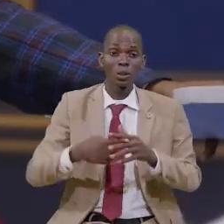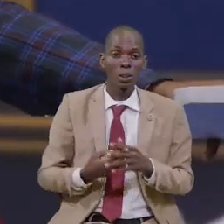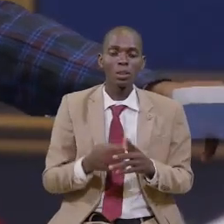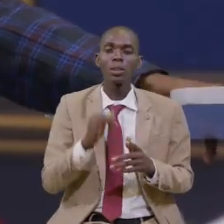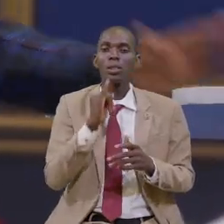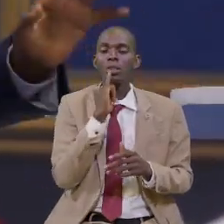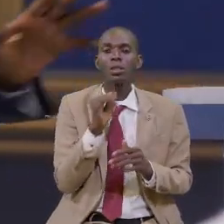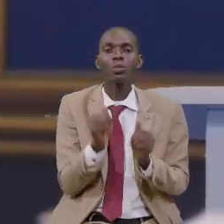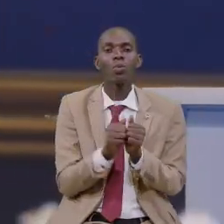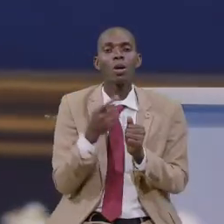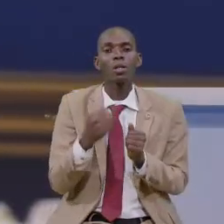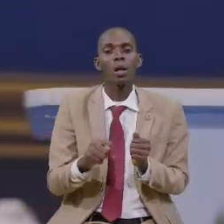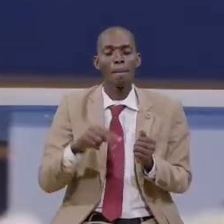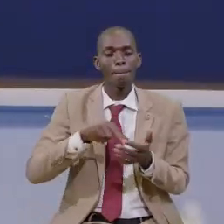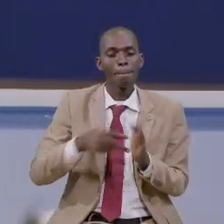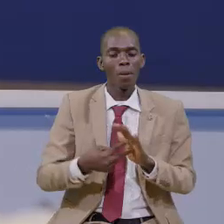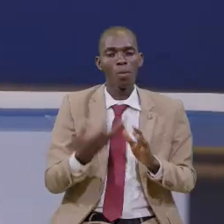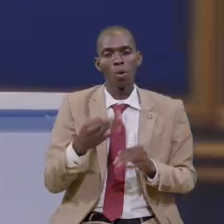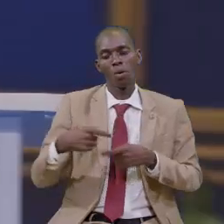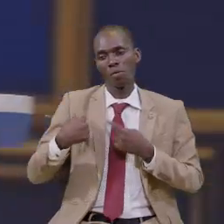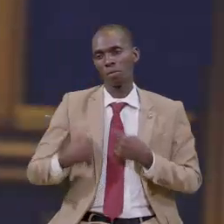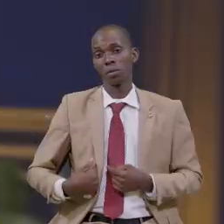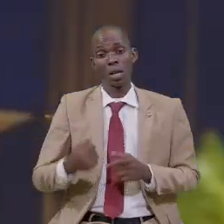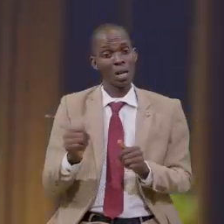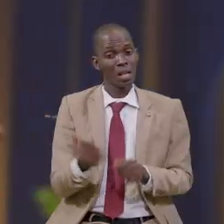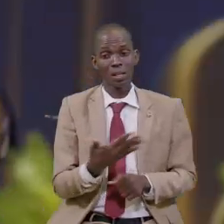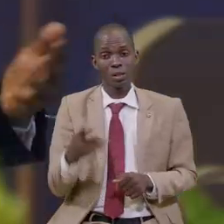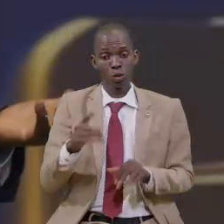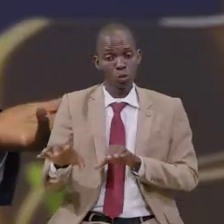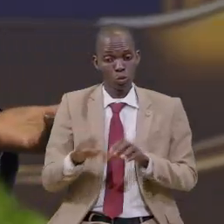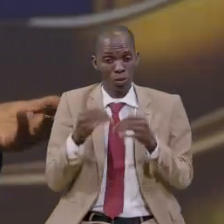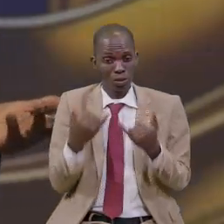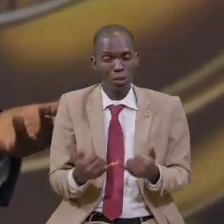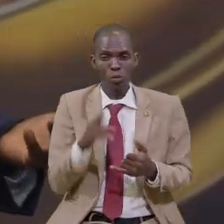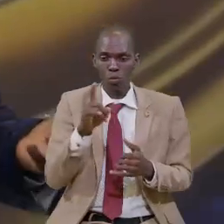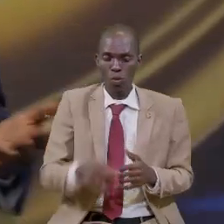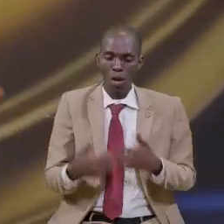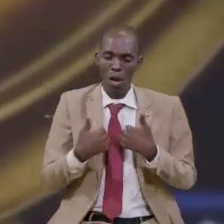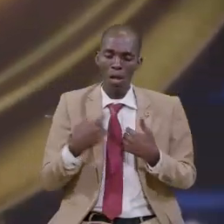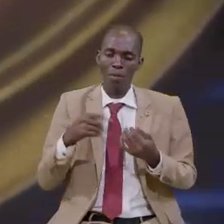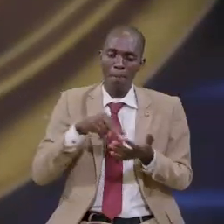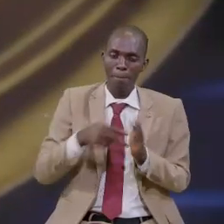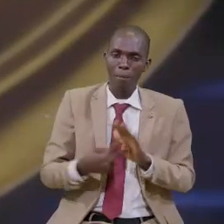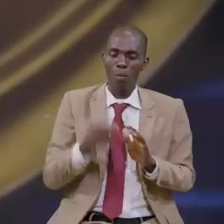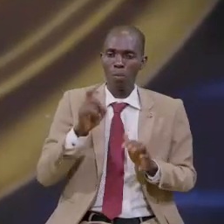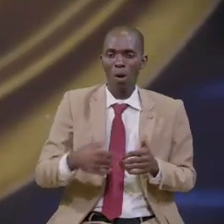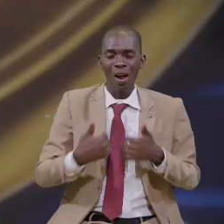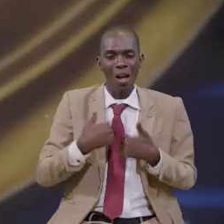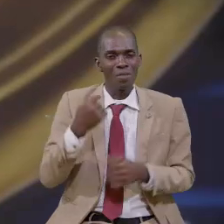Purpose of heart. Anything you do now, here is the purpose. Here is the reason. And here is